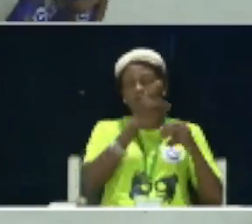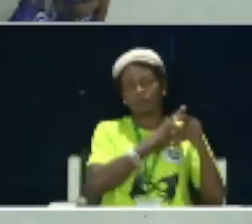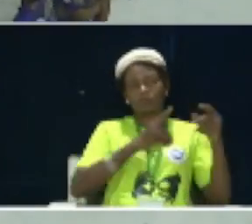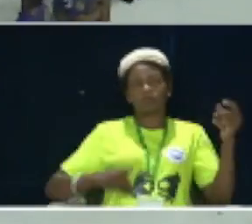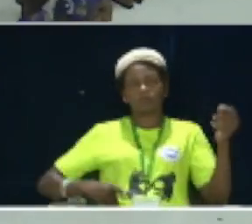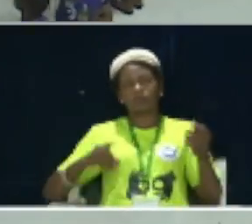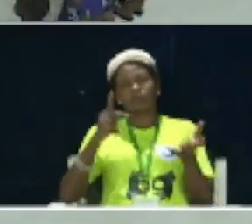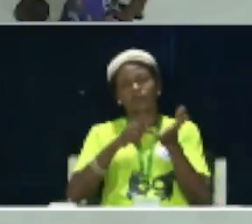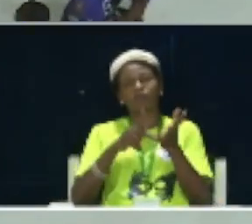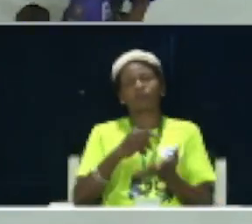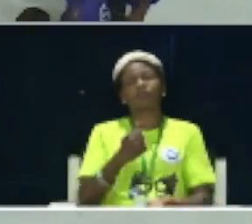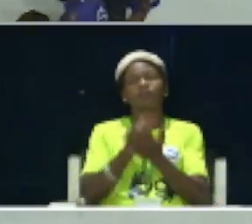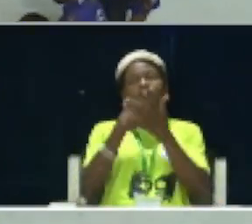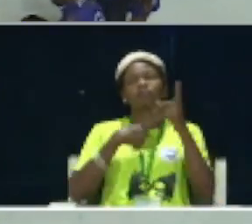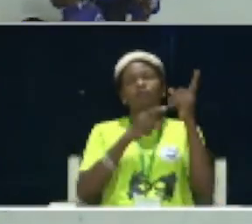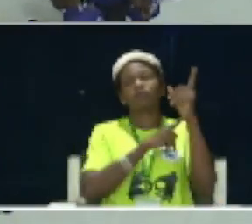Lord. Keep coming.